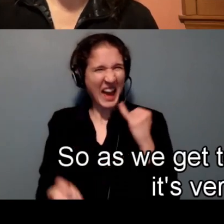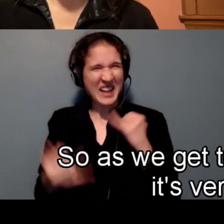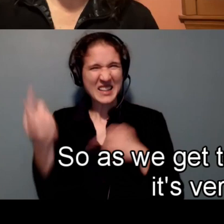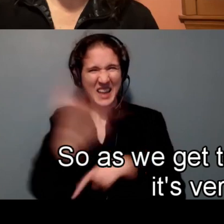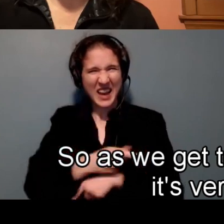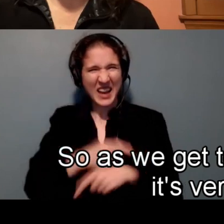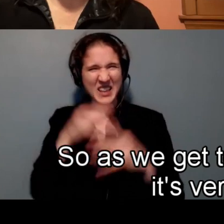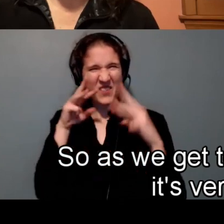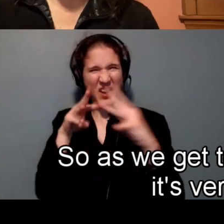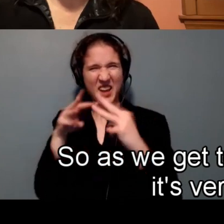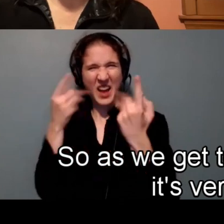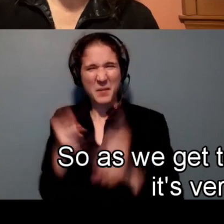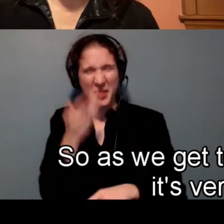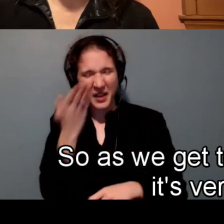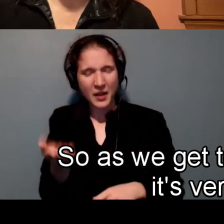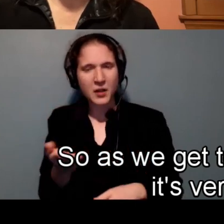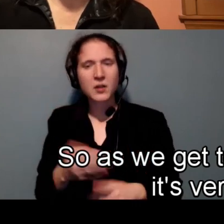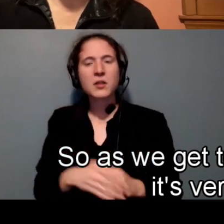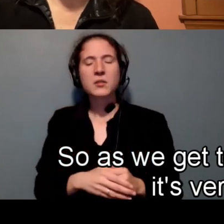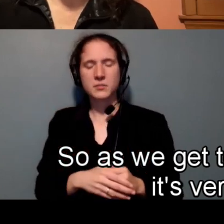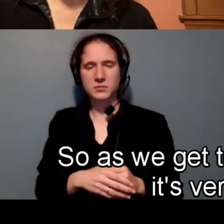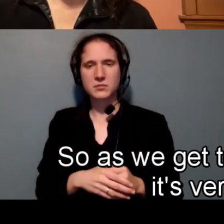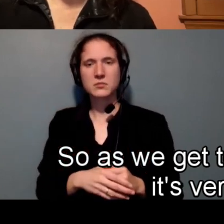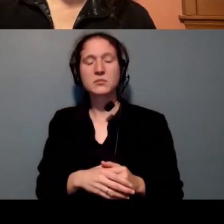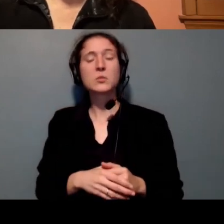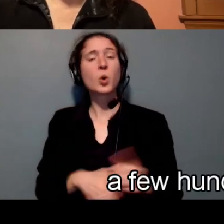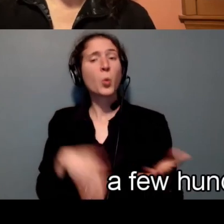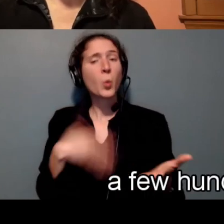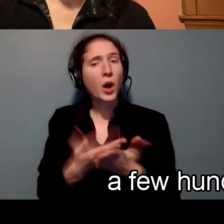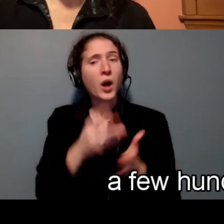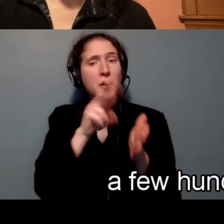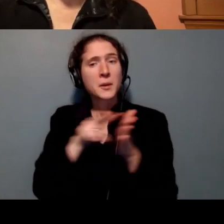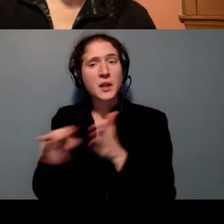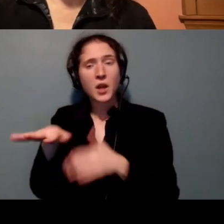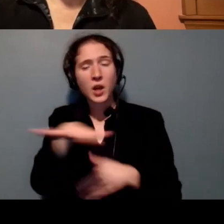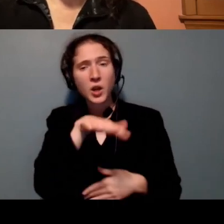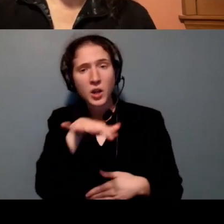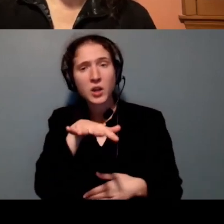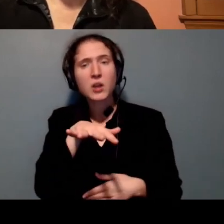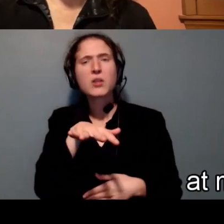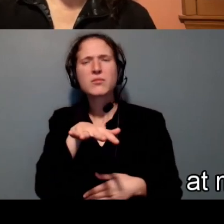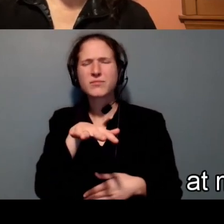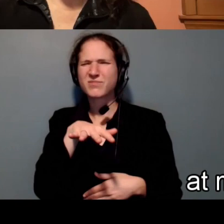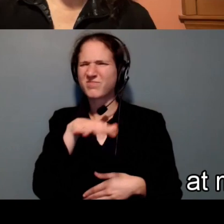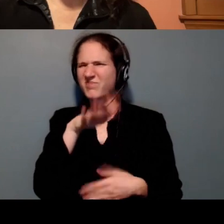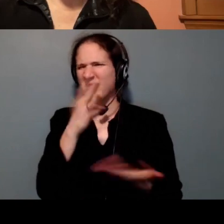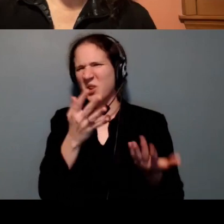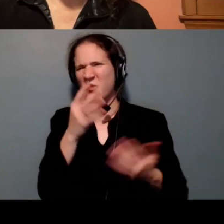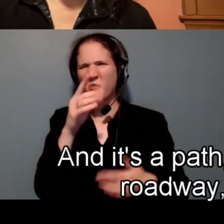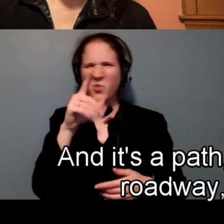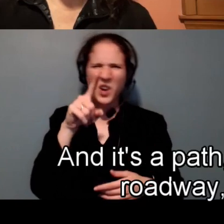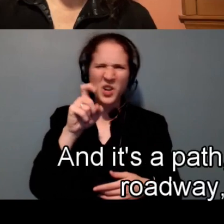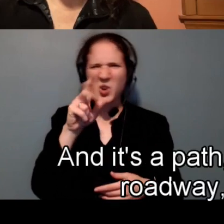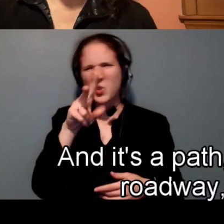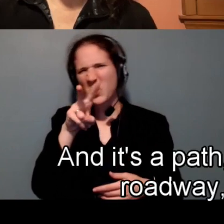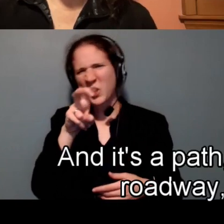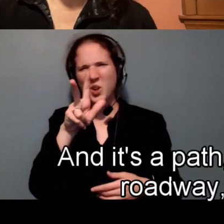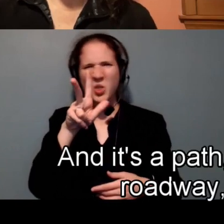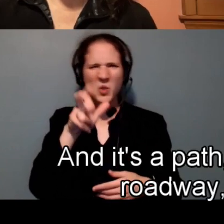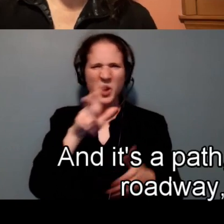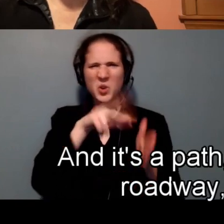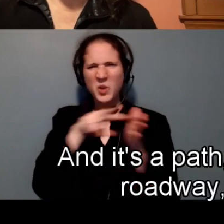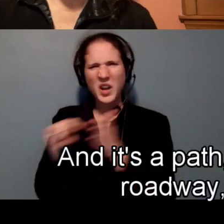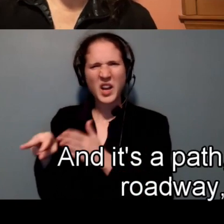So as we get to this cemetery, it's very small, a few hundred graves at most. And it's